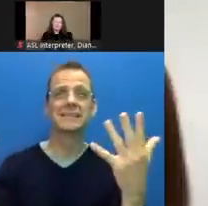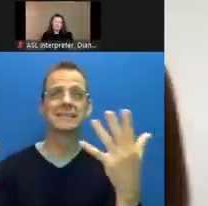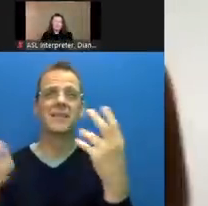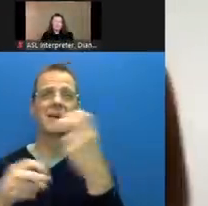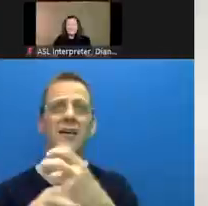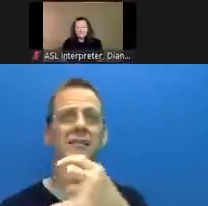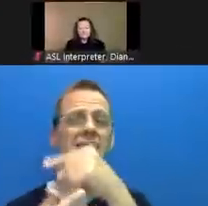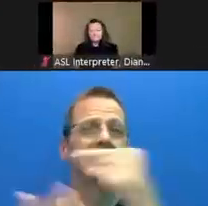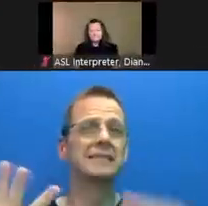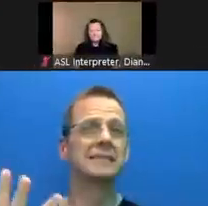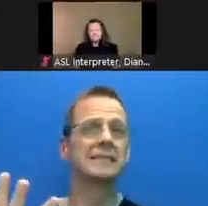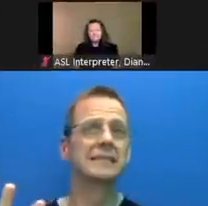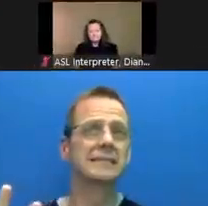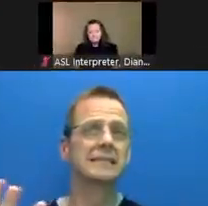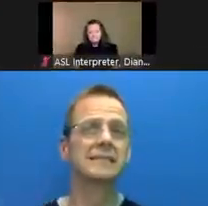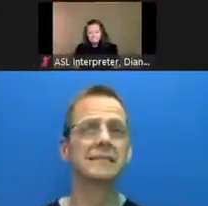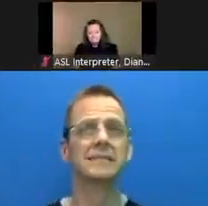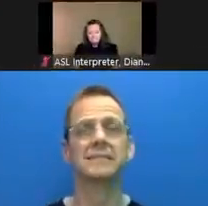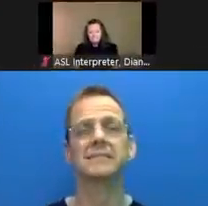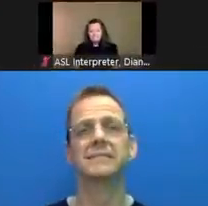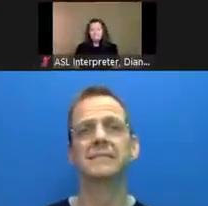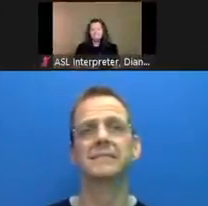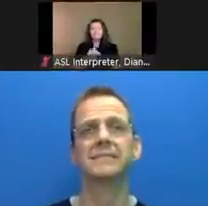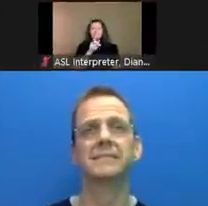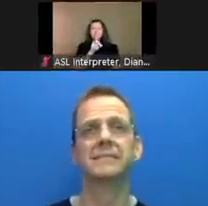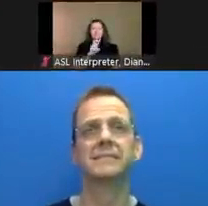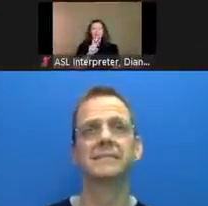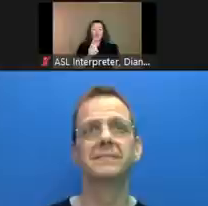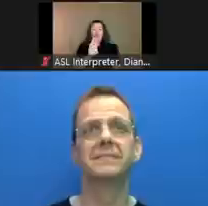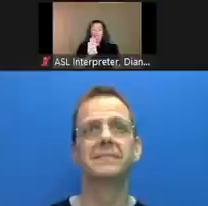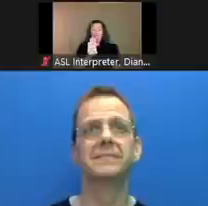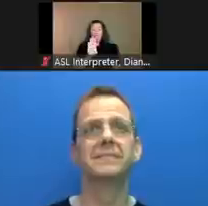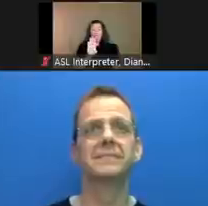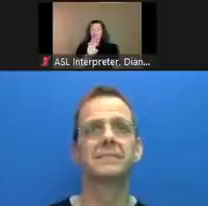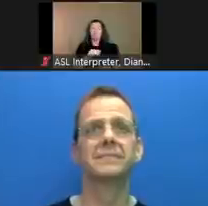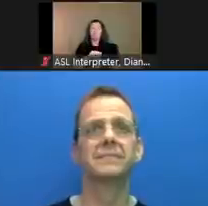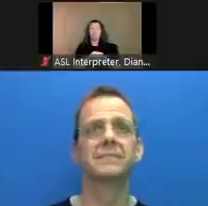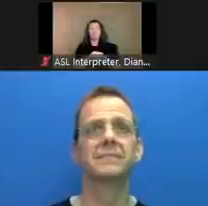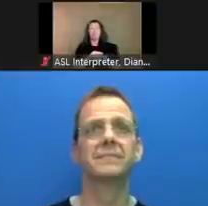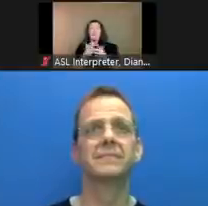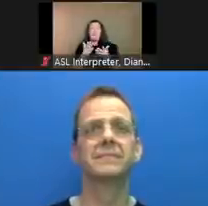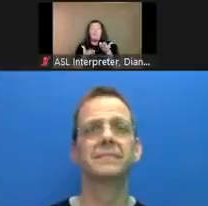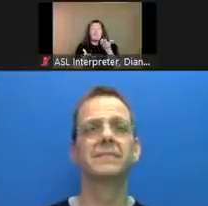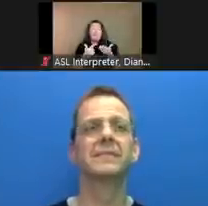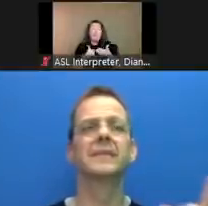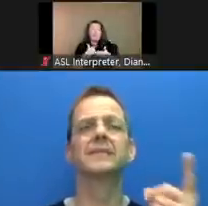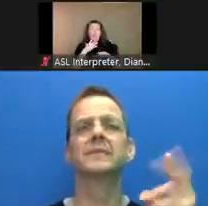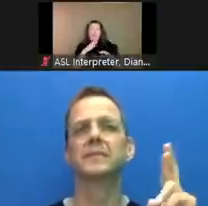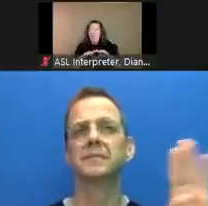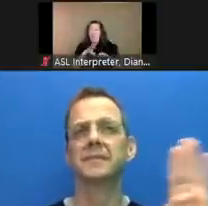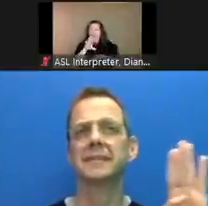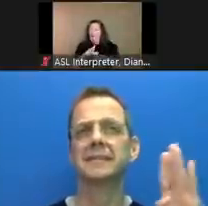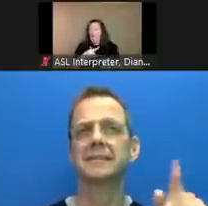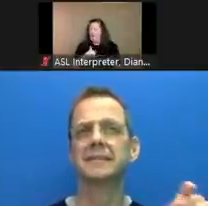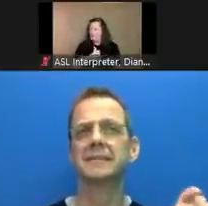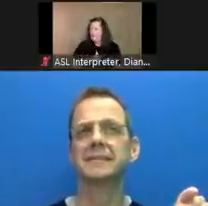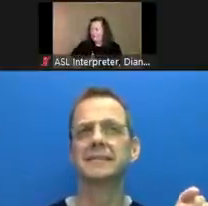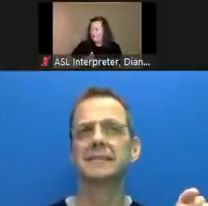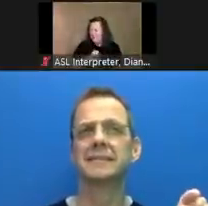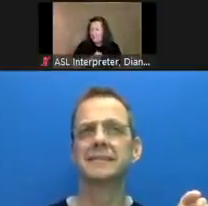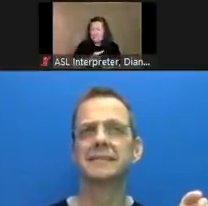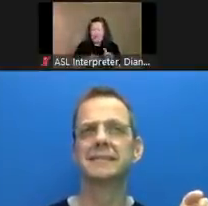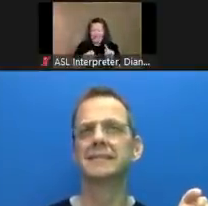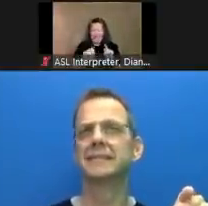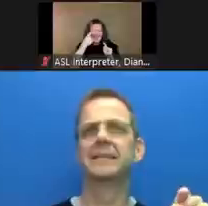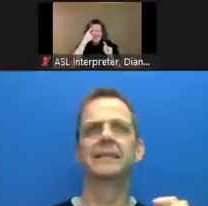sometimes. I always say we're limited by our own creativity. And I don't know, maybe I'm stepping a line and I apologize if I